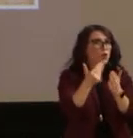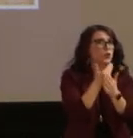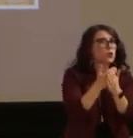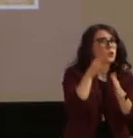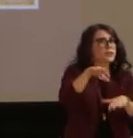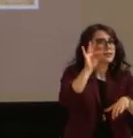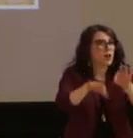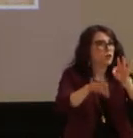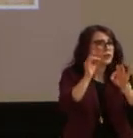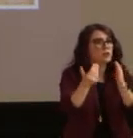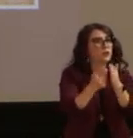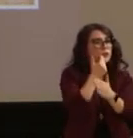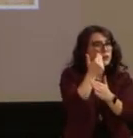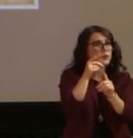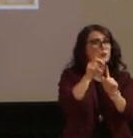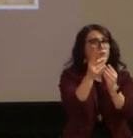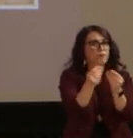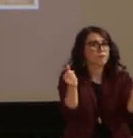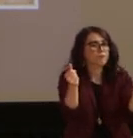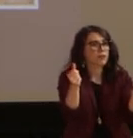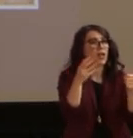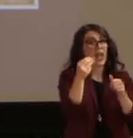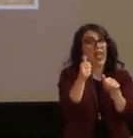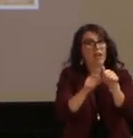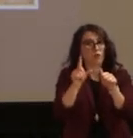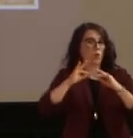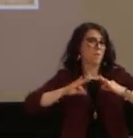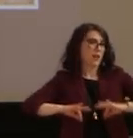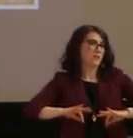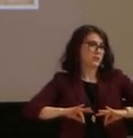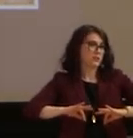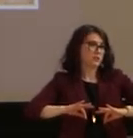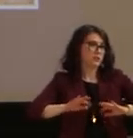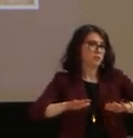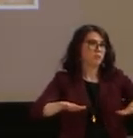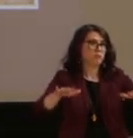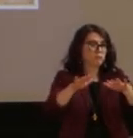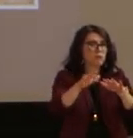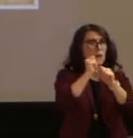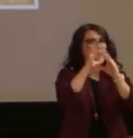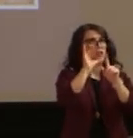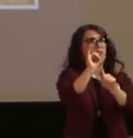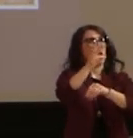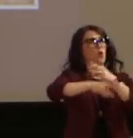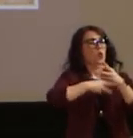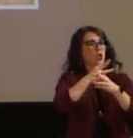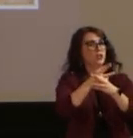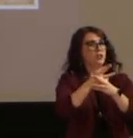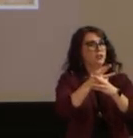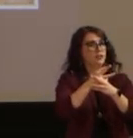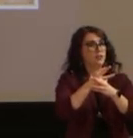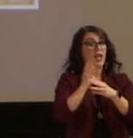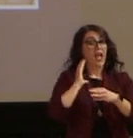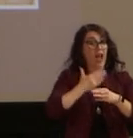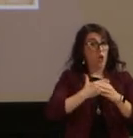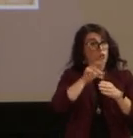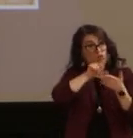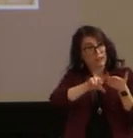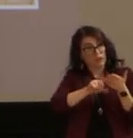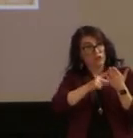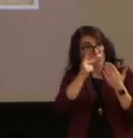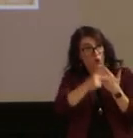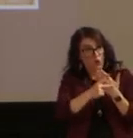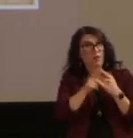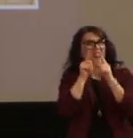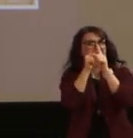and most importantly, everyone benefits. That's precisely what the All of Us Research Program hopes